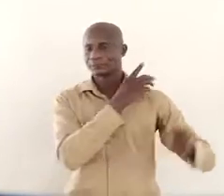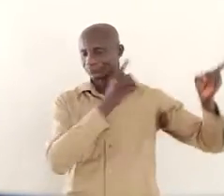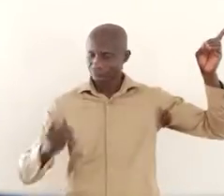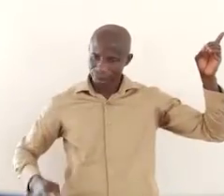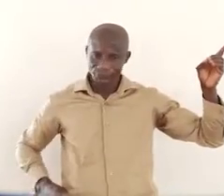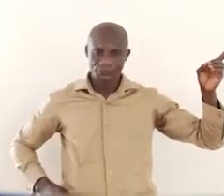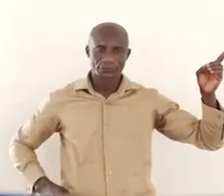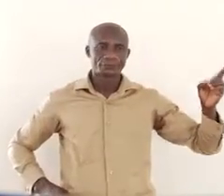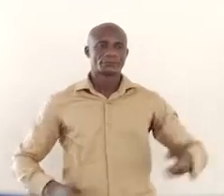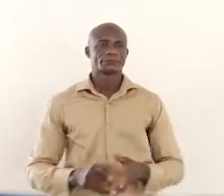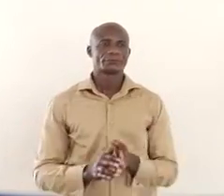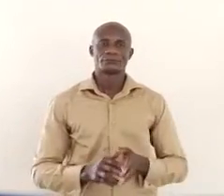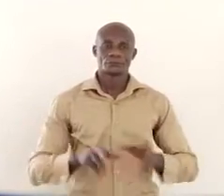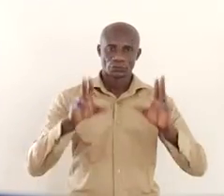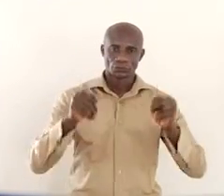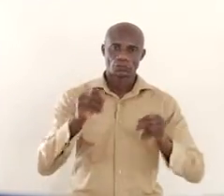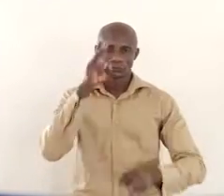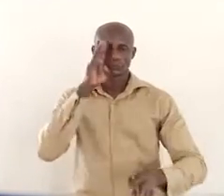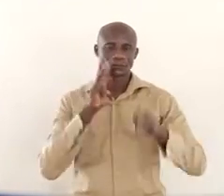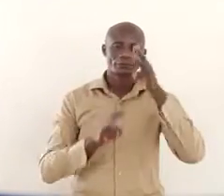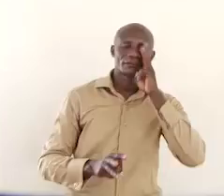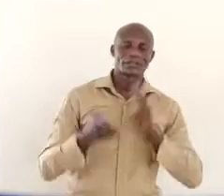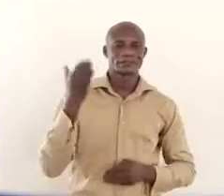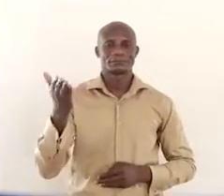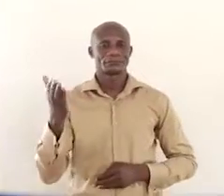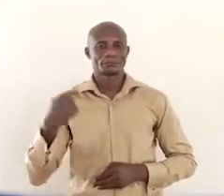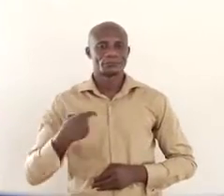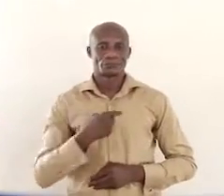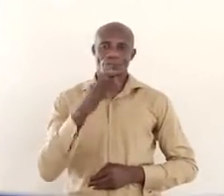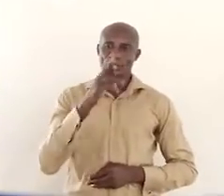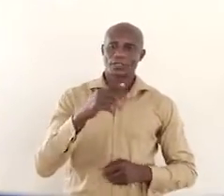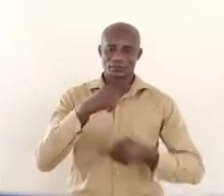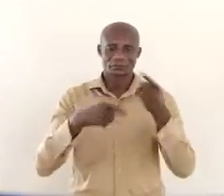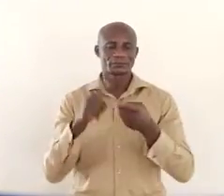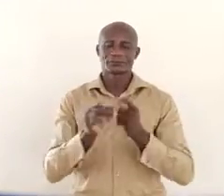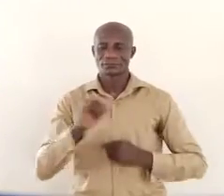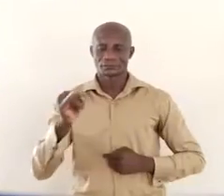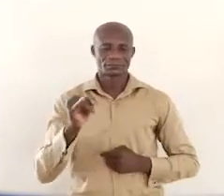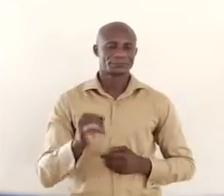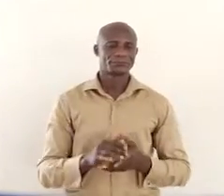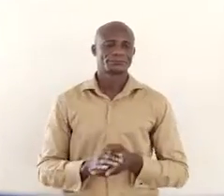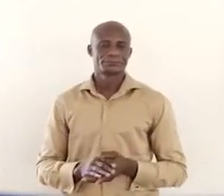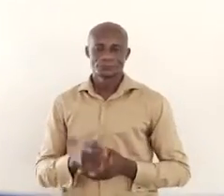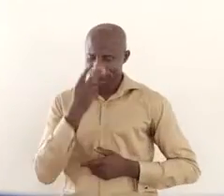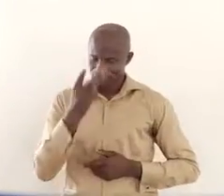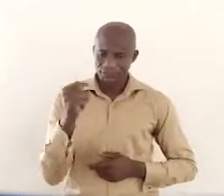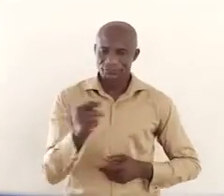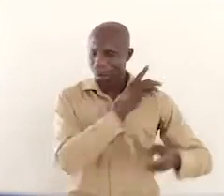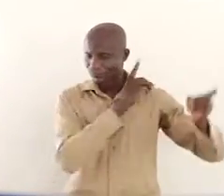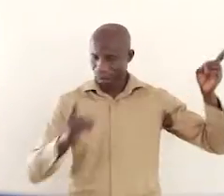see the King. There's no crying there, we are going to see the King.